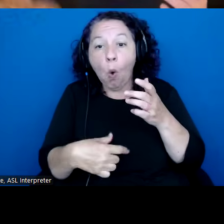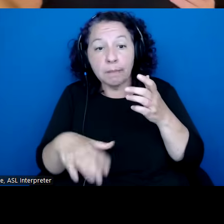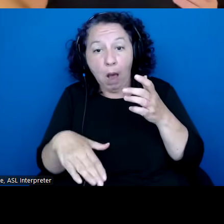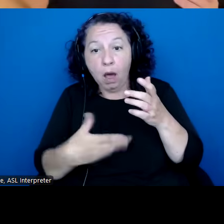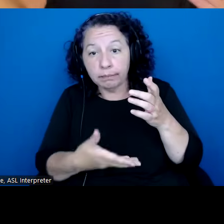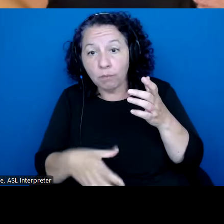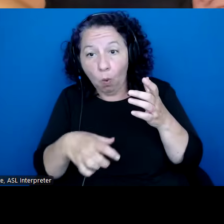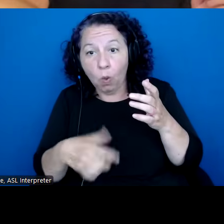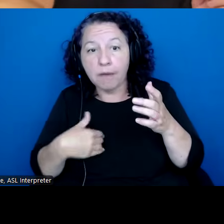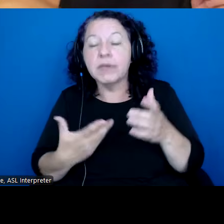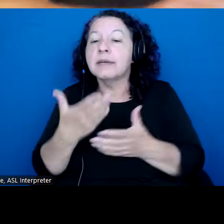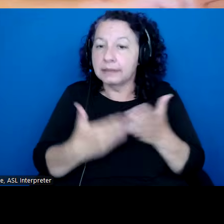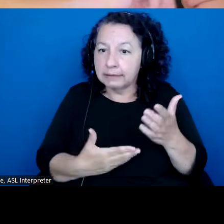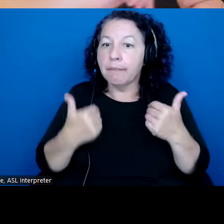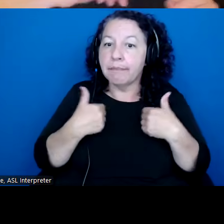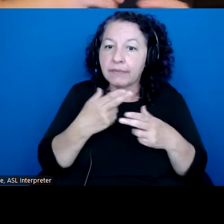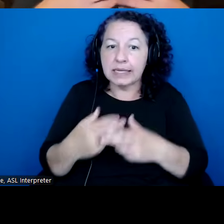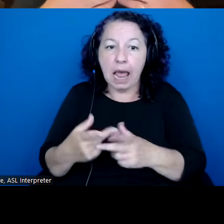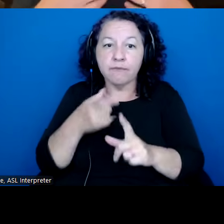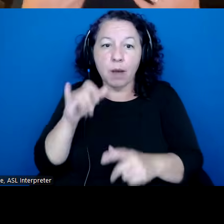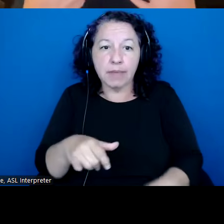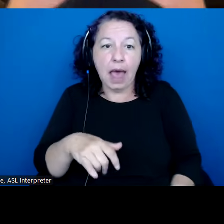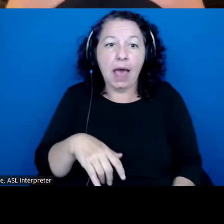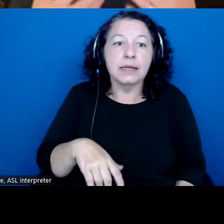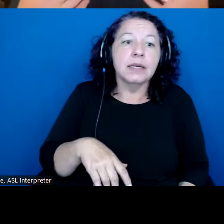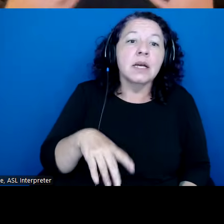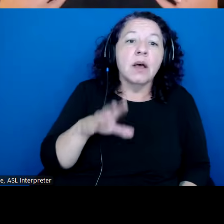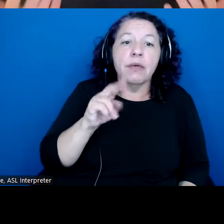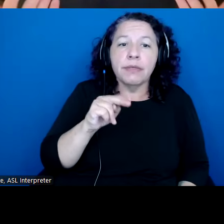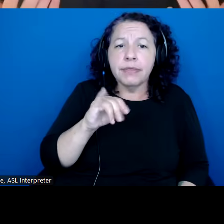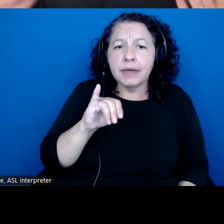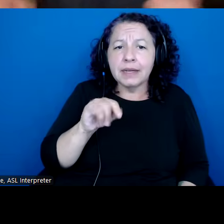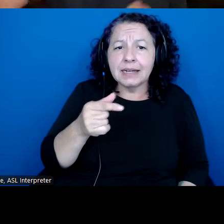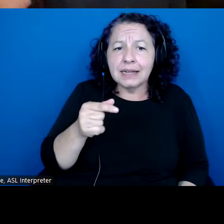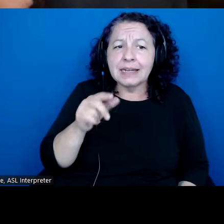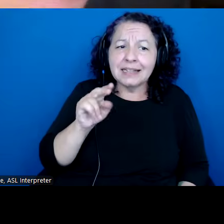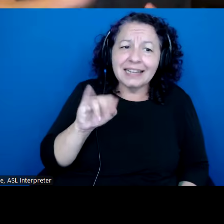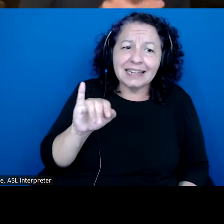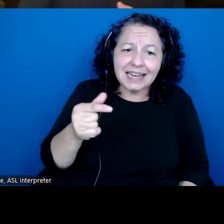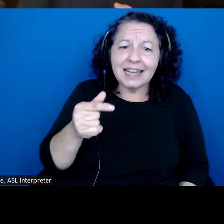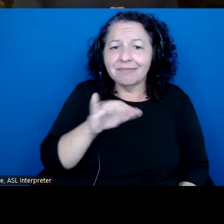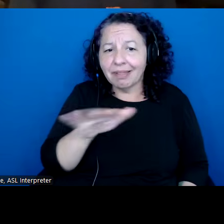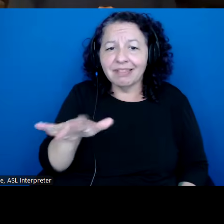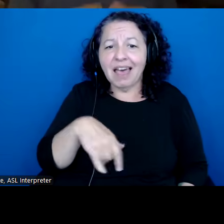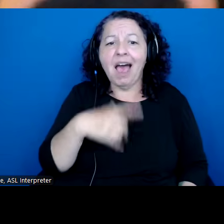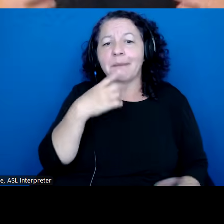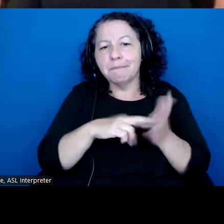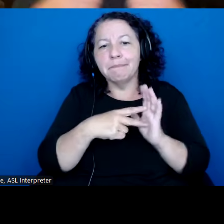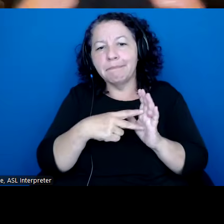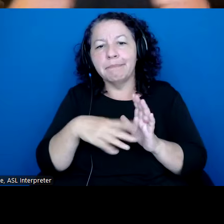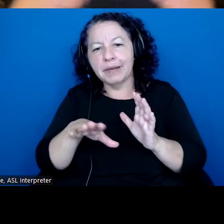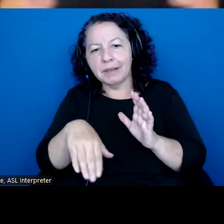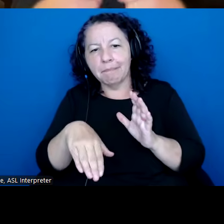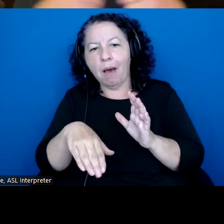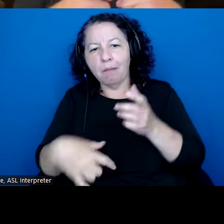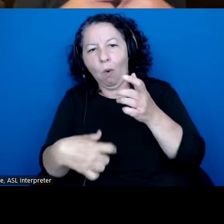Some even are named after that. So the Nigdur Bur is basically, it means a vessel whose bottom is a hole. Um, this is one of our